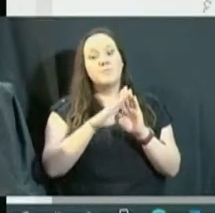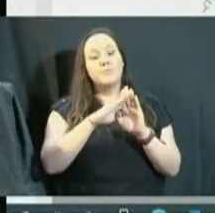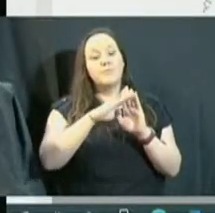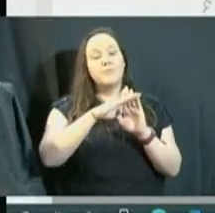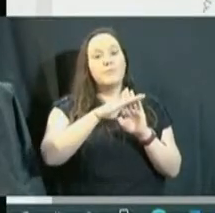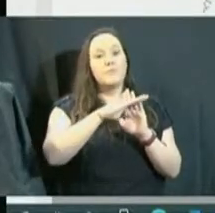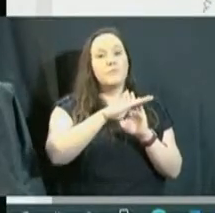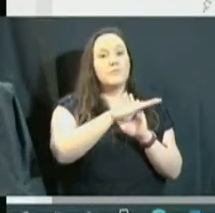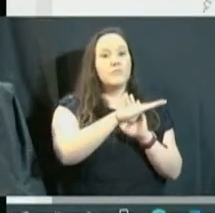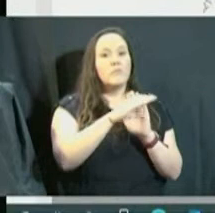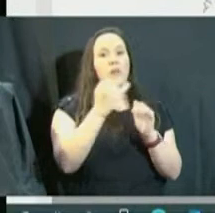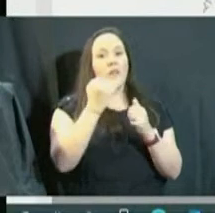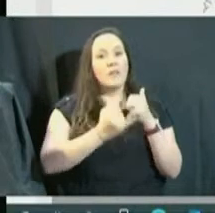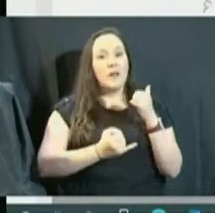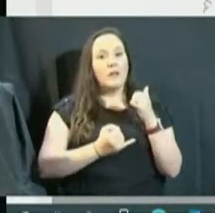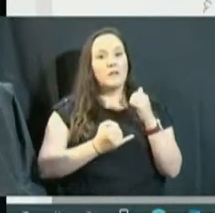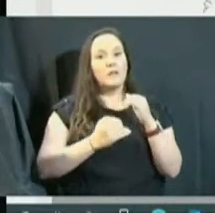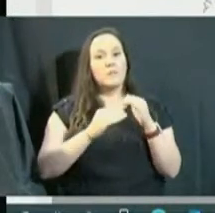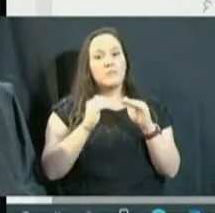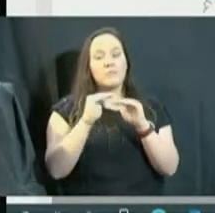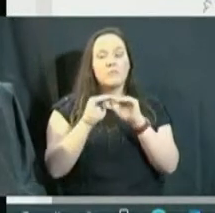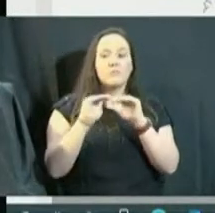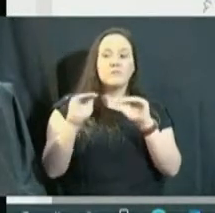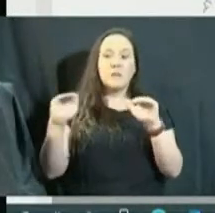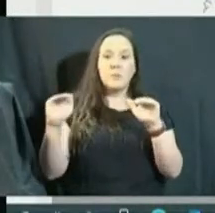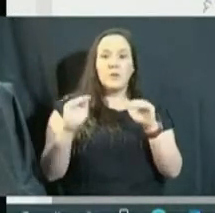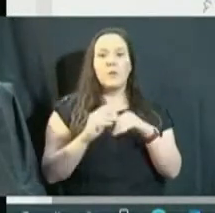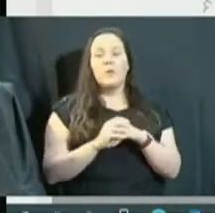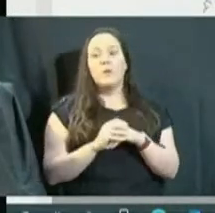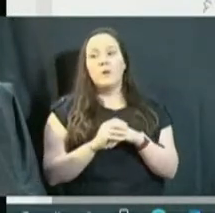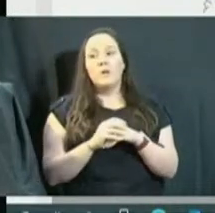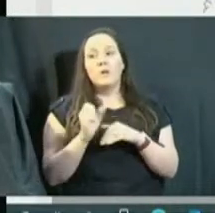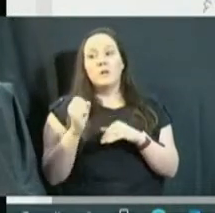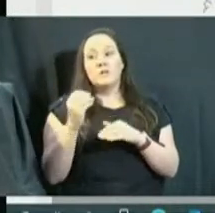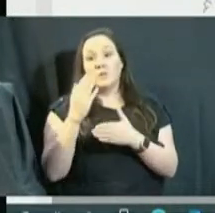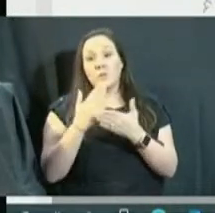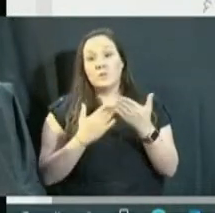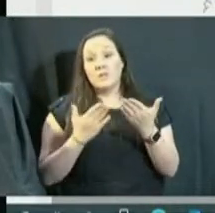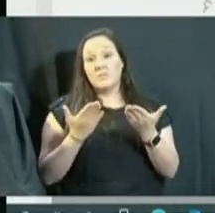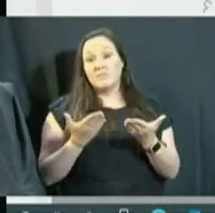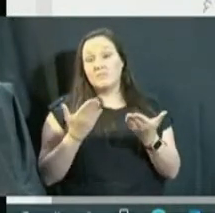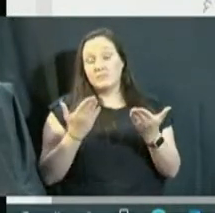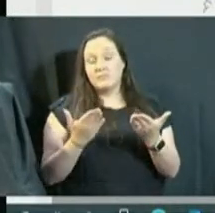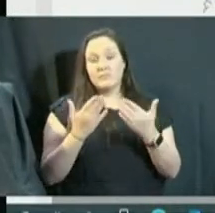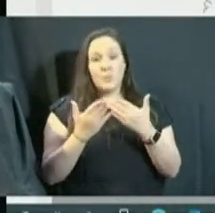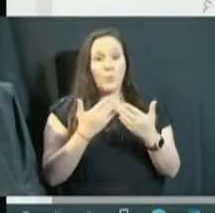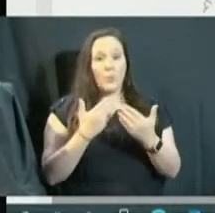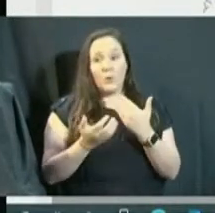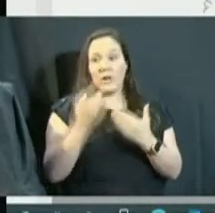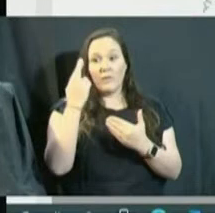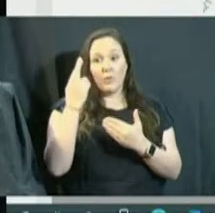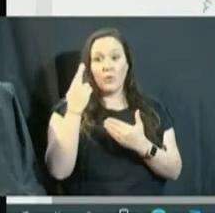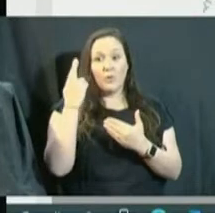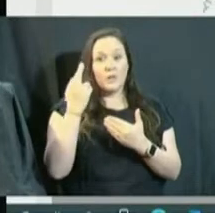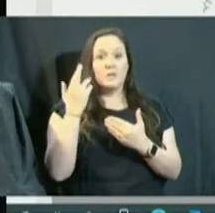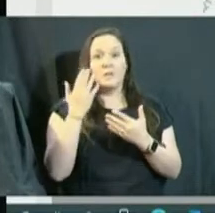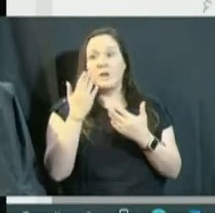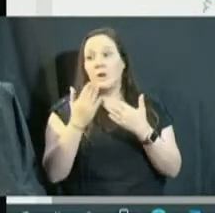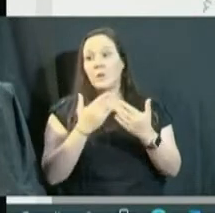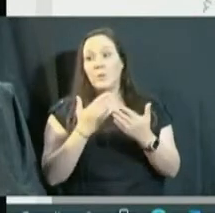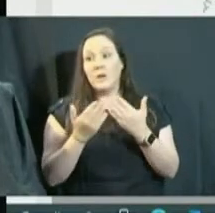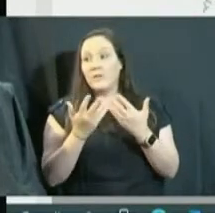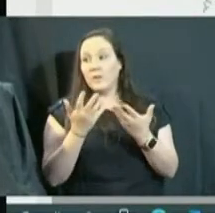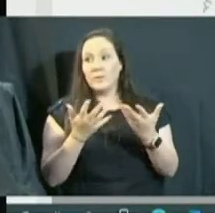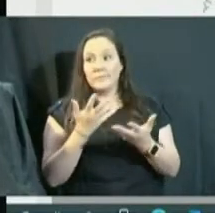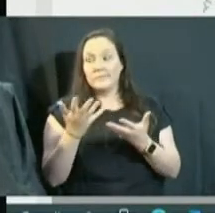there at the end. And so, you know, there is at least some suggestion for whatever reason or whatever combination of reasons that the